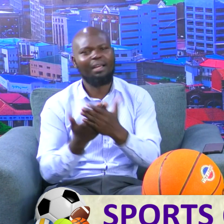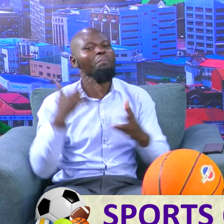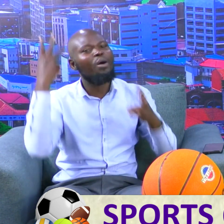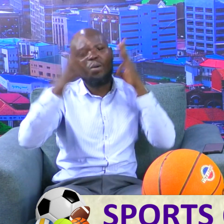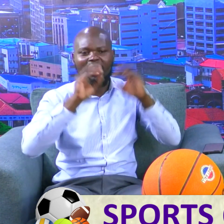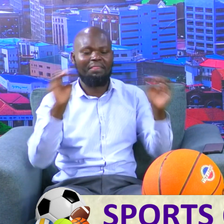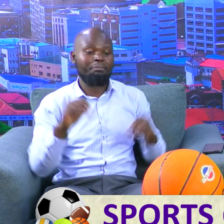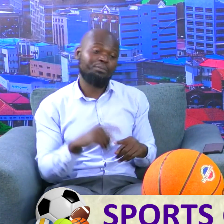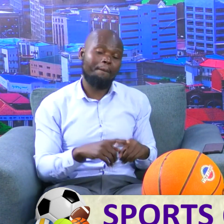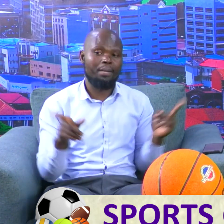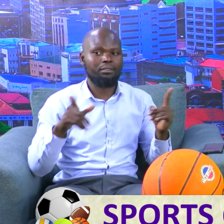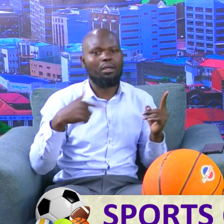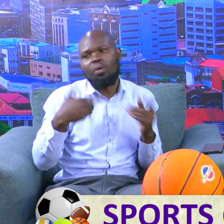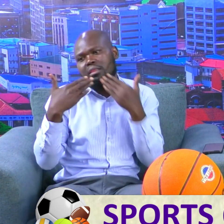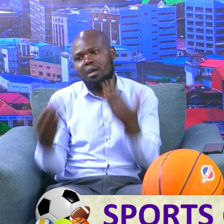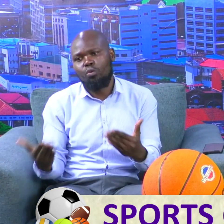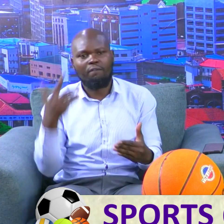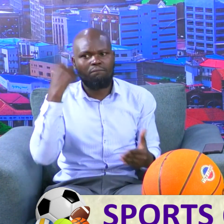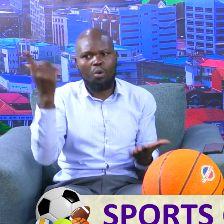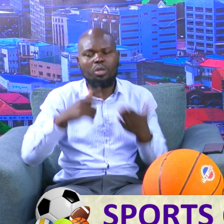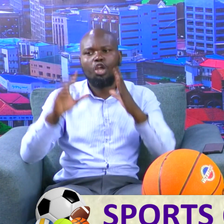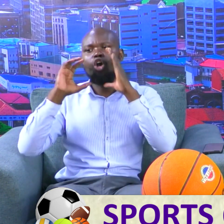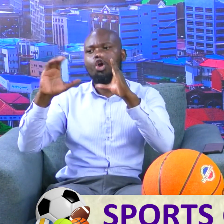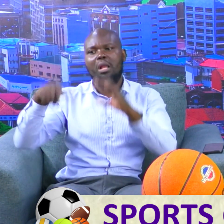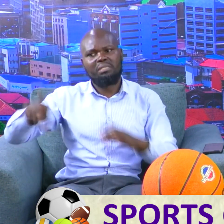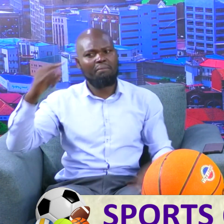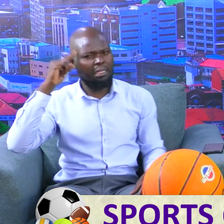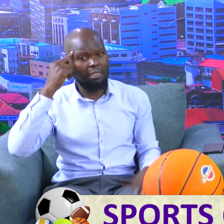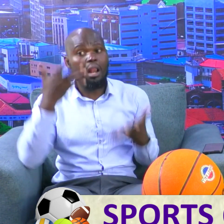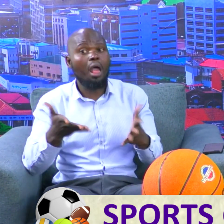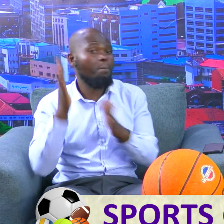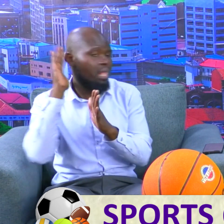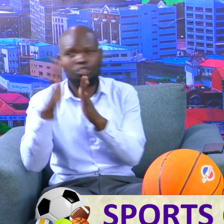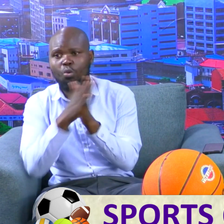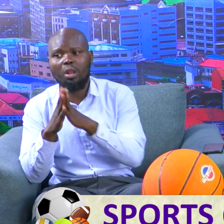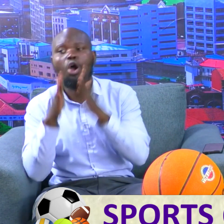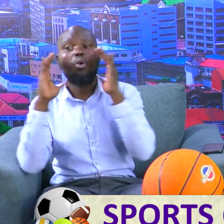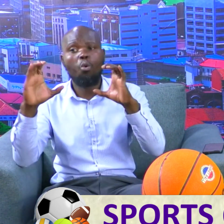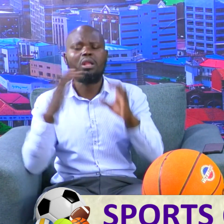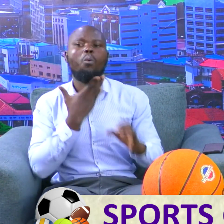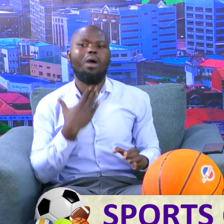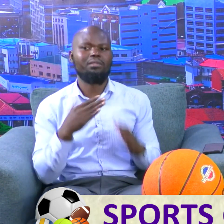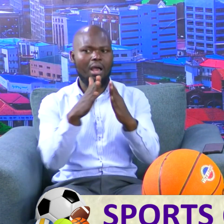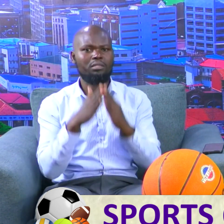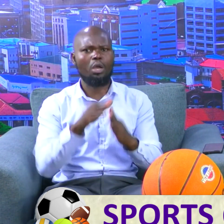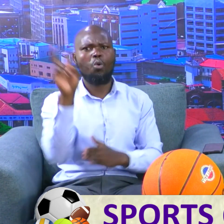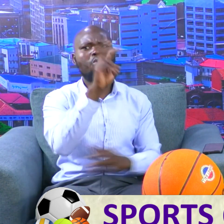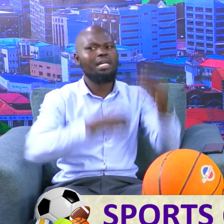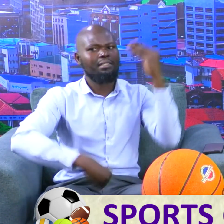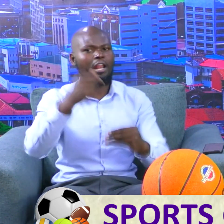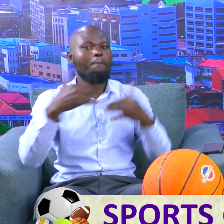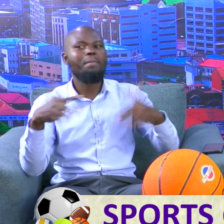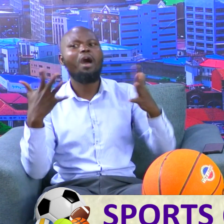Because but for Liverpool, they've really tried their best. And also, I want to thank the coach